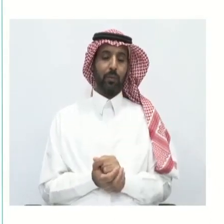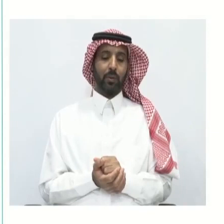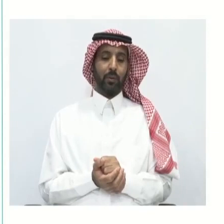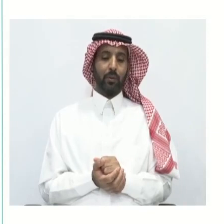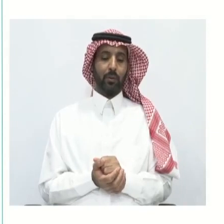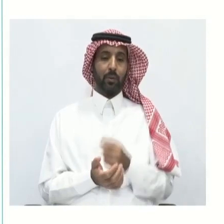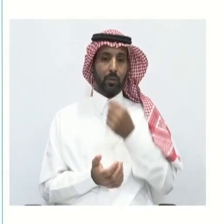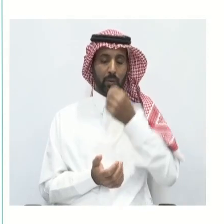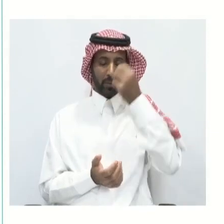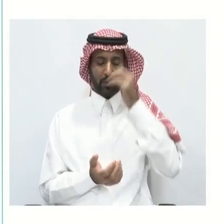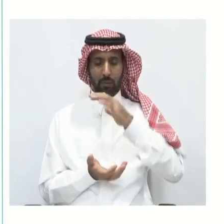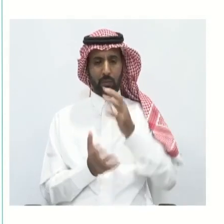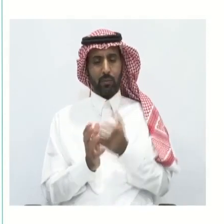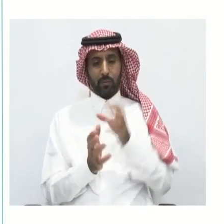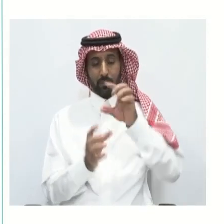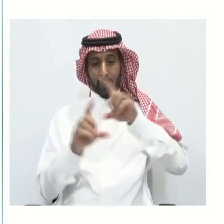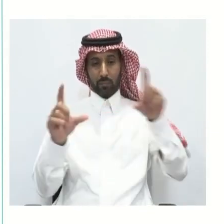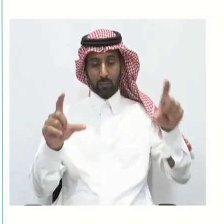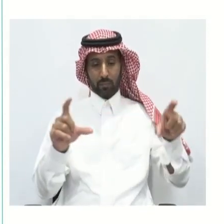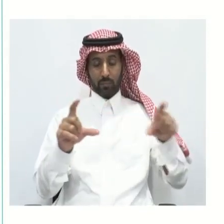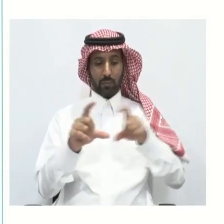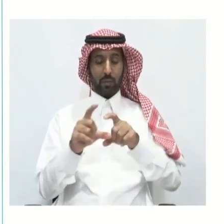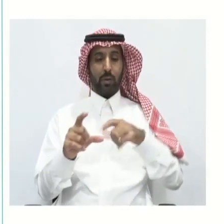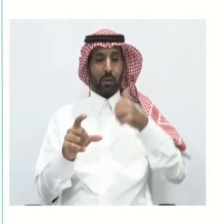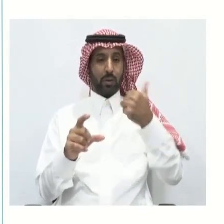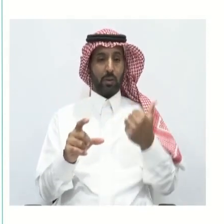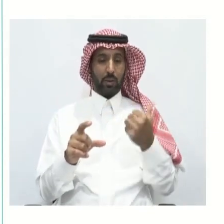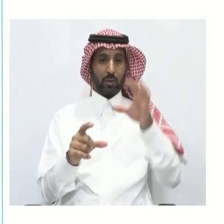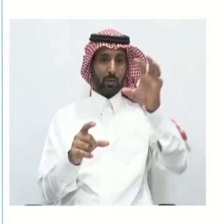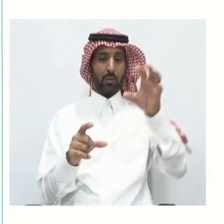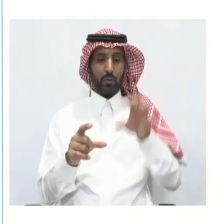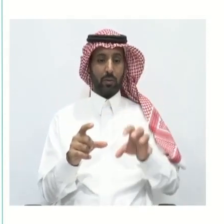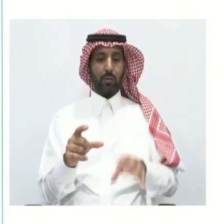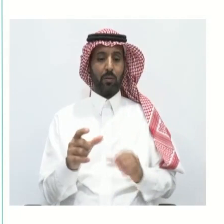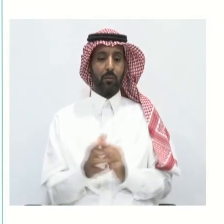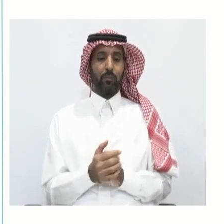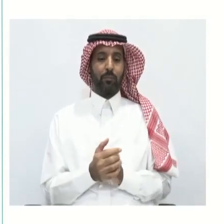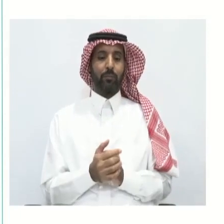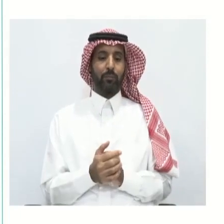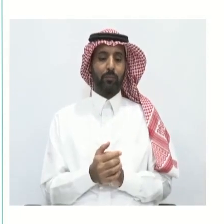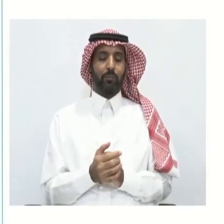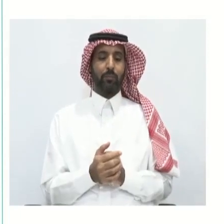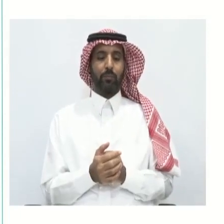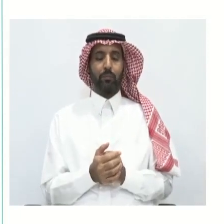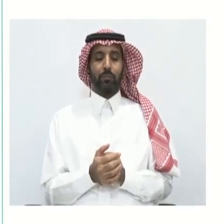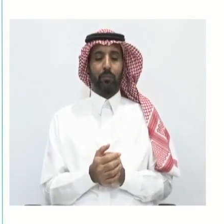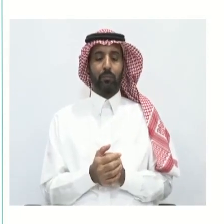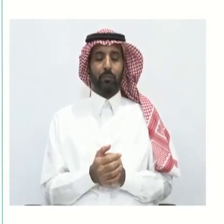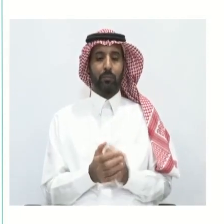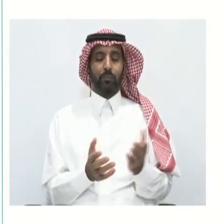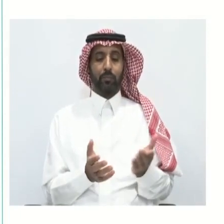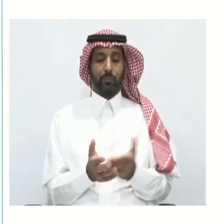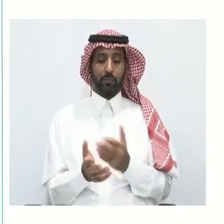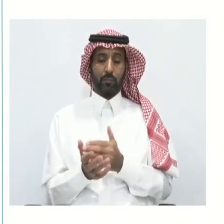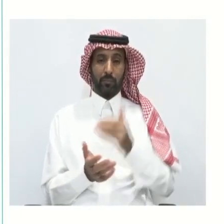the adjective in the box. We have here six adjectives. Coastal, dense, fertile,